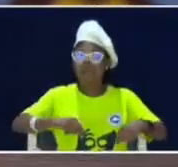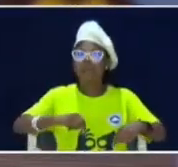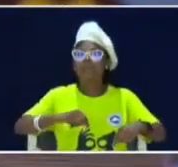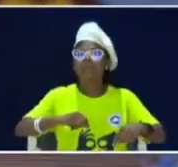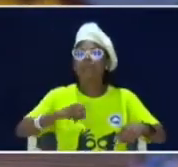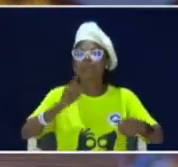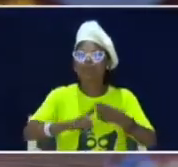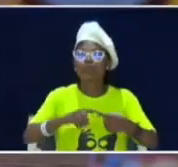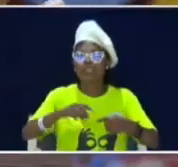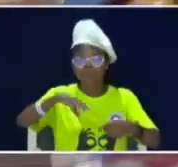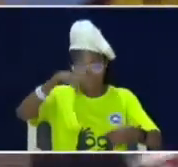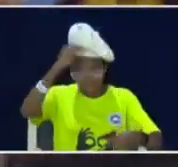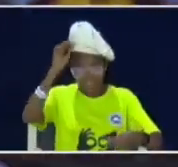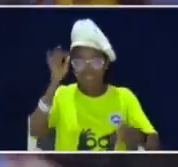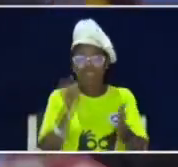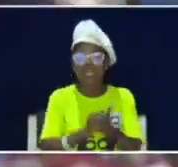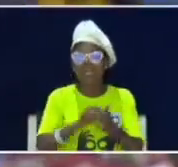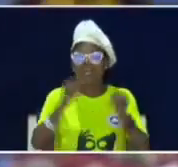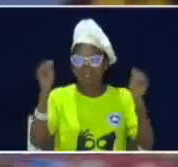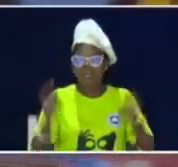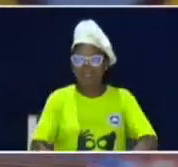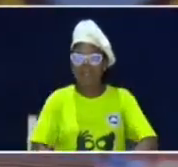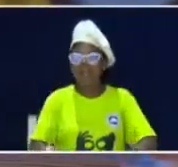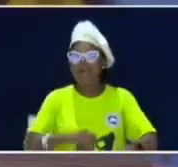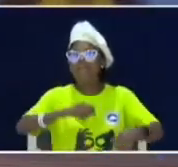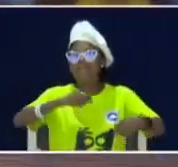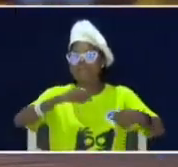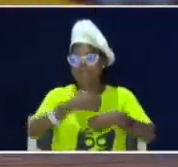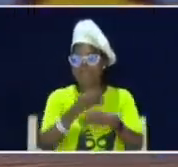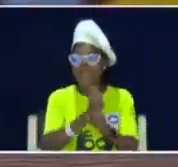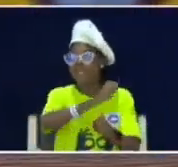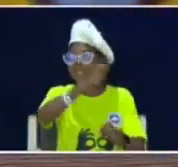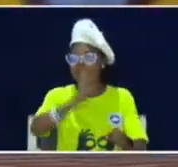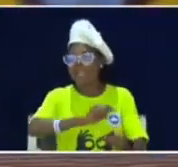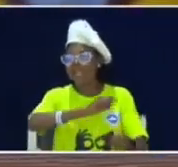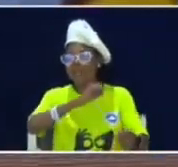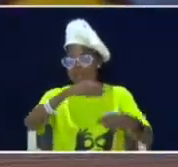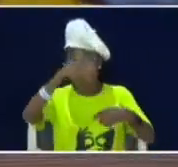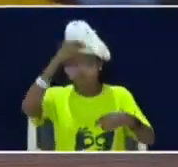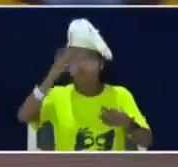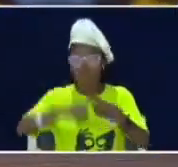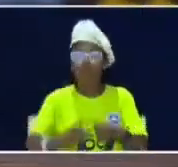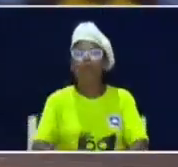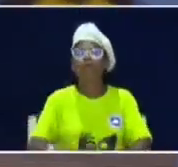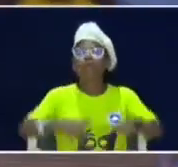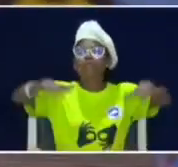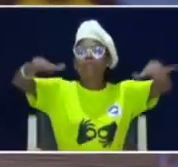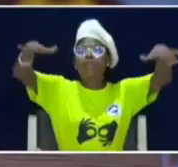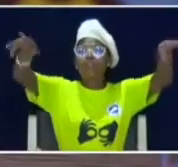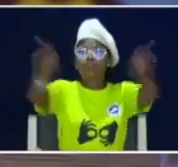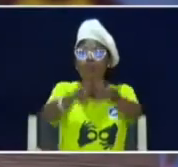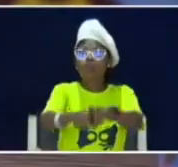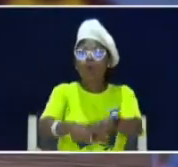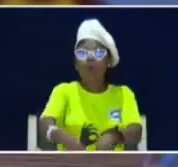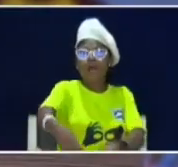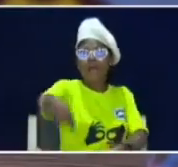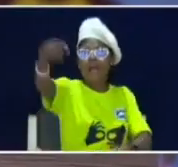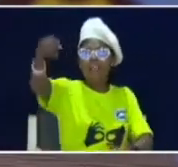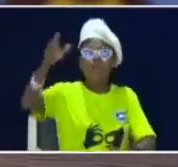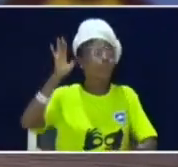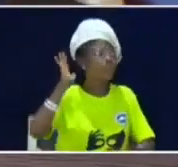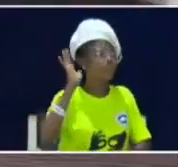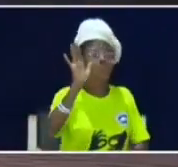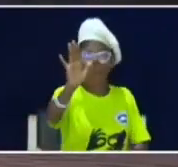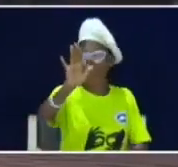to mount on the eagle's wing, who can make a man to fly so high. I decree in that name tonight, your